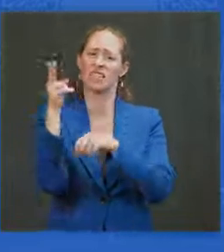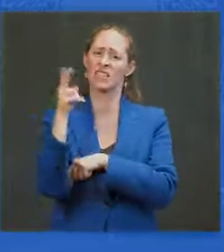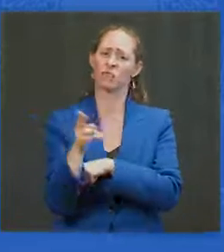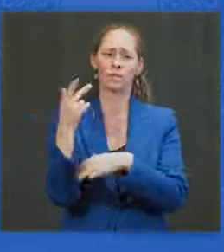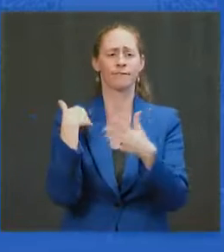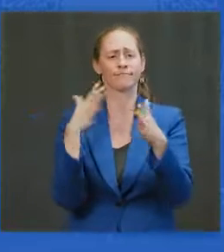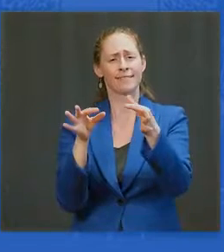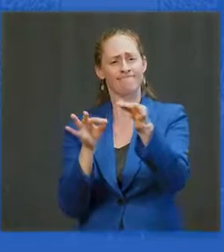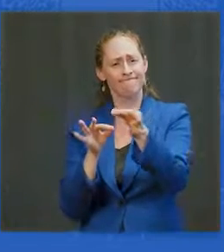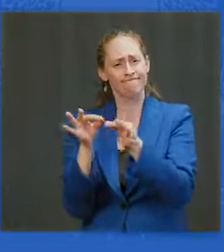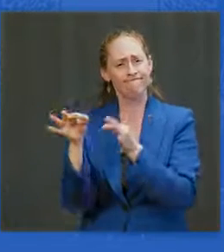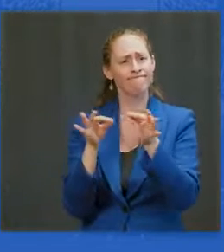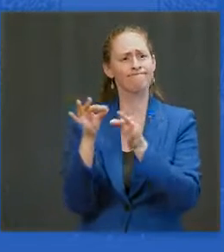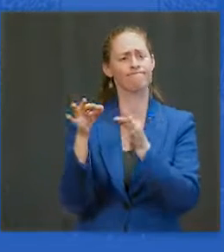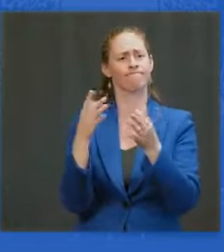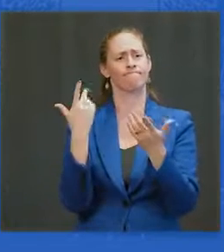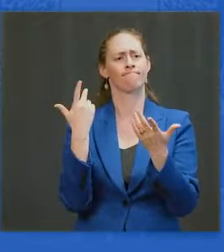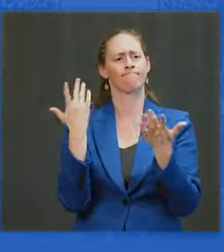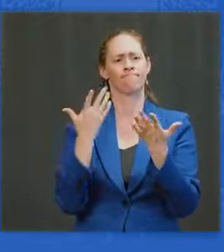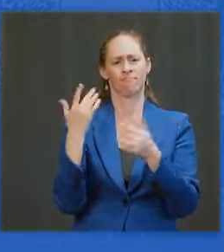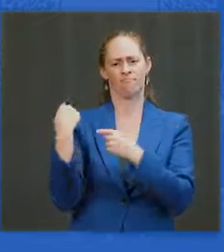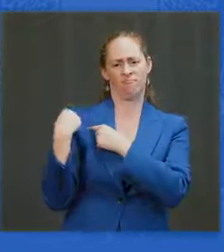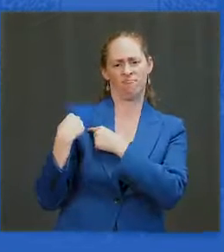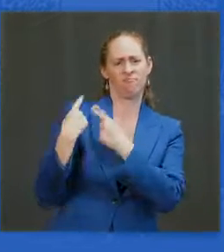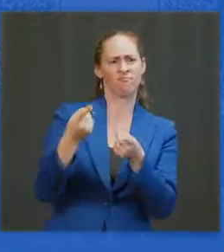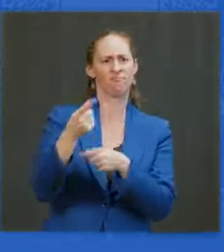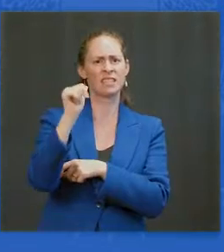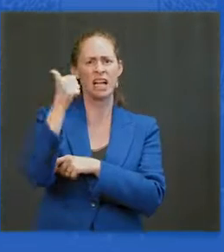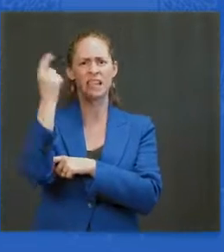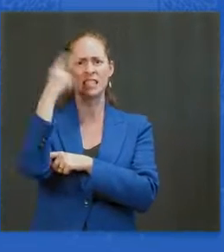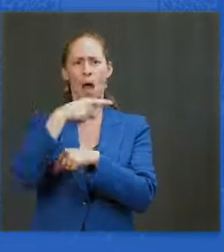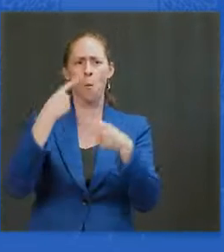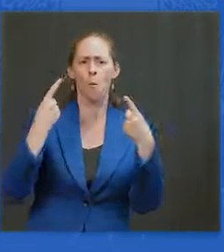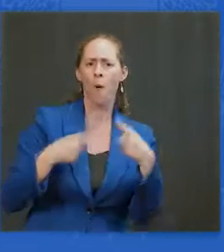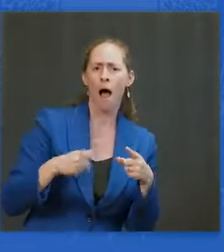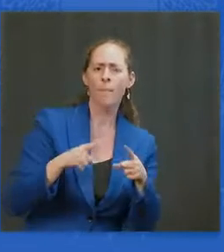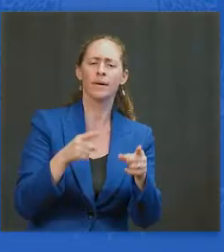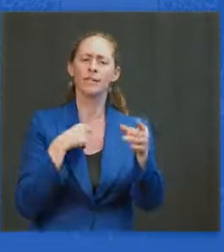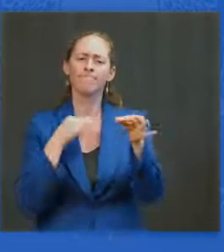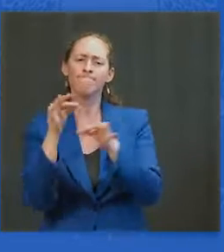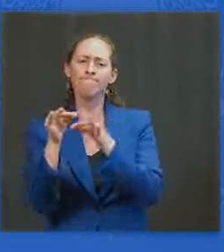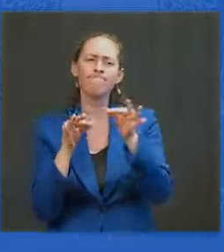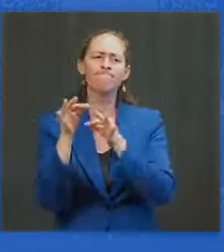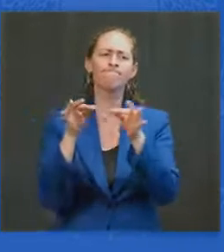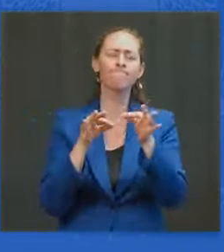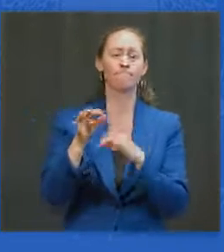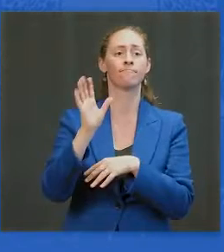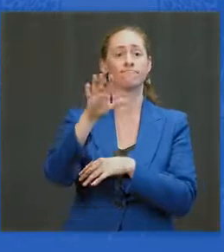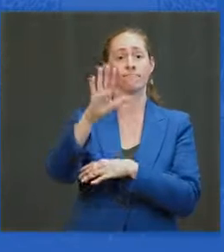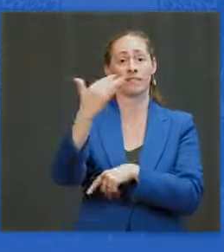significant progress we made in the past 10 days. As of this afternoon, we've helped evacuate